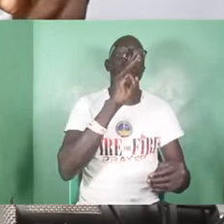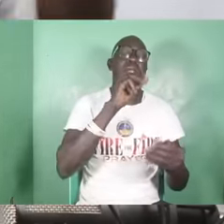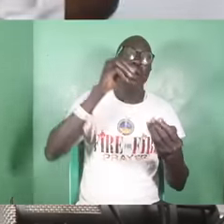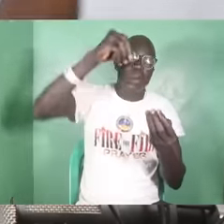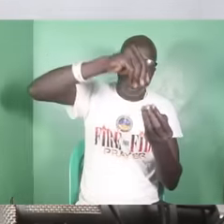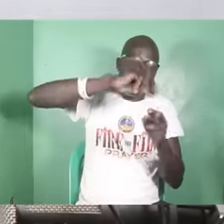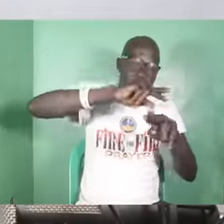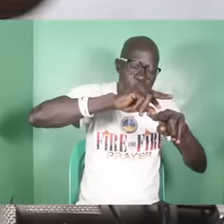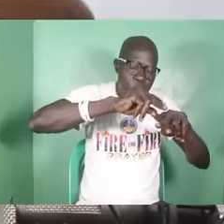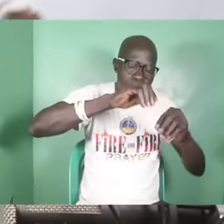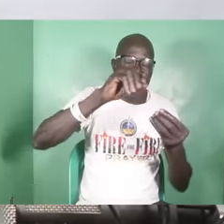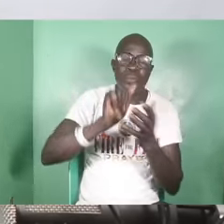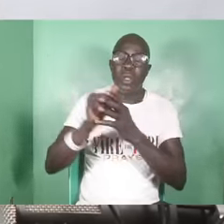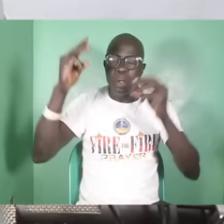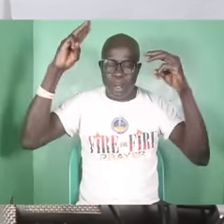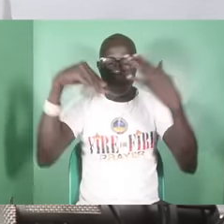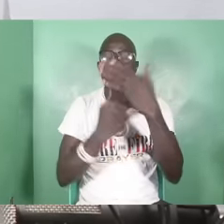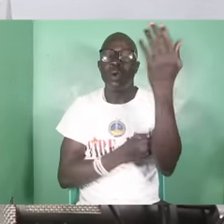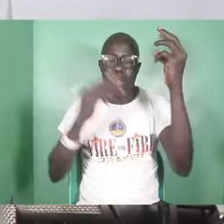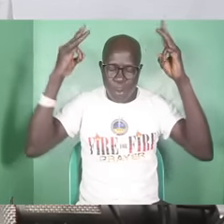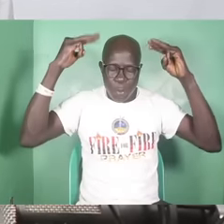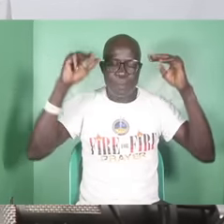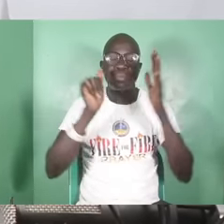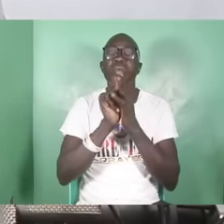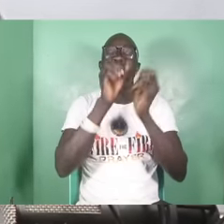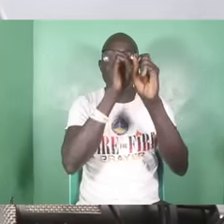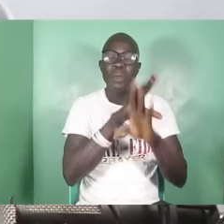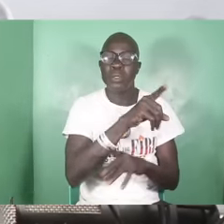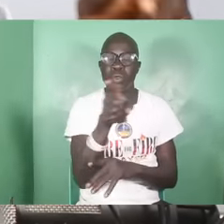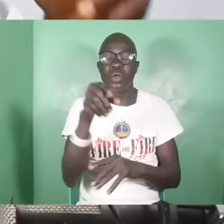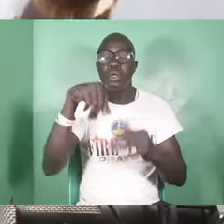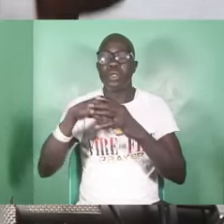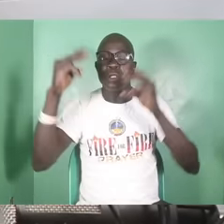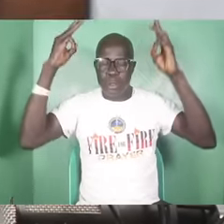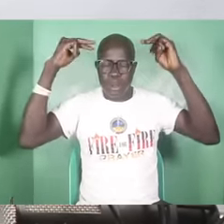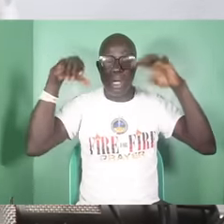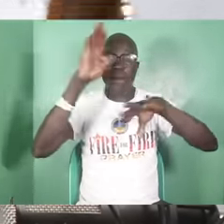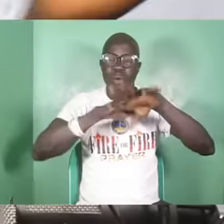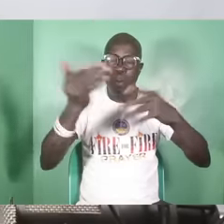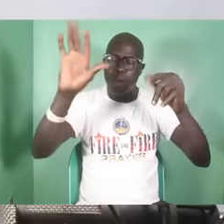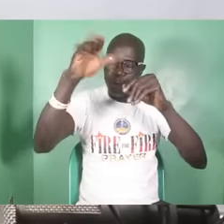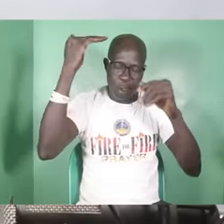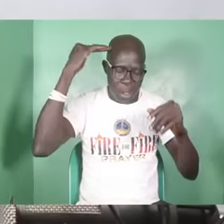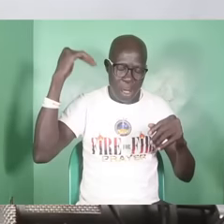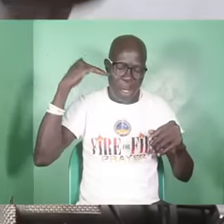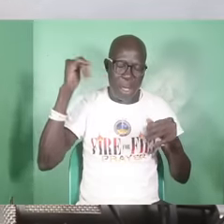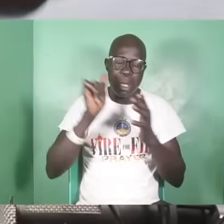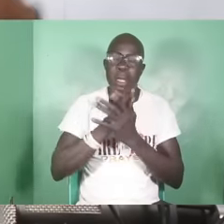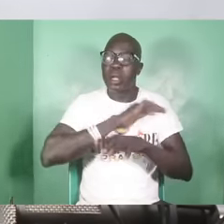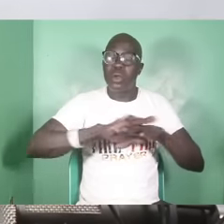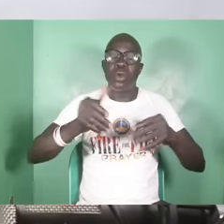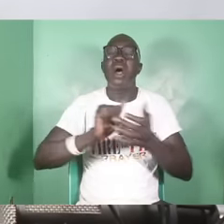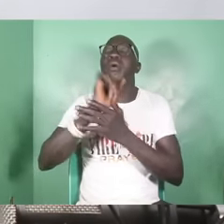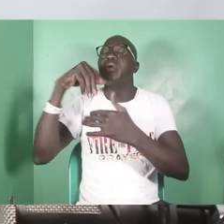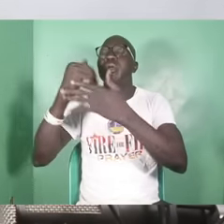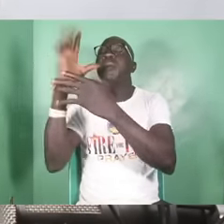feed your guests. And preach yourself to you. Money you program with power. I want you to bless you. Your own question, your own. Amen. My dear, one